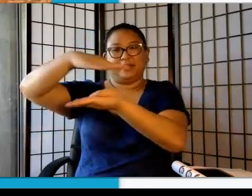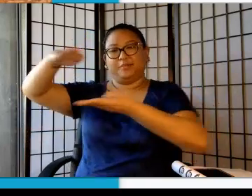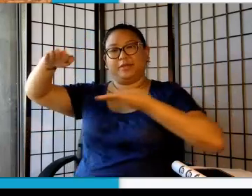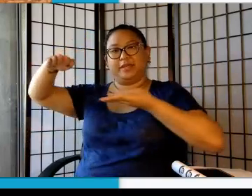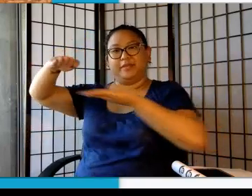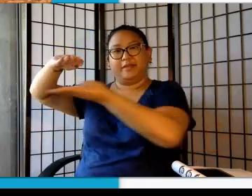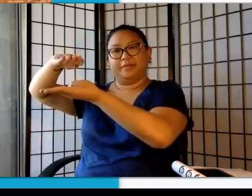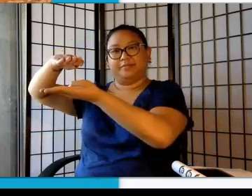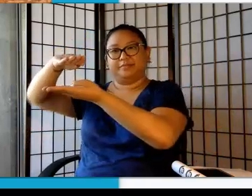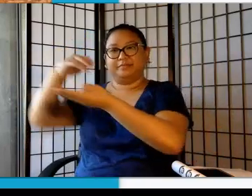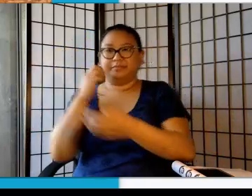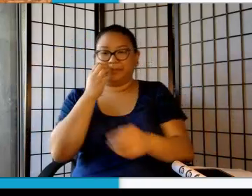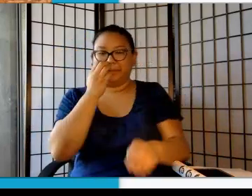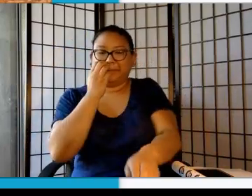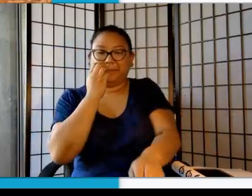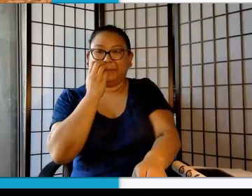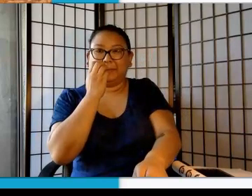Bake like you're putting it in the oven.